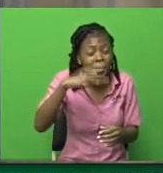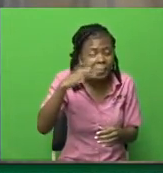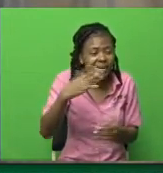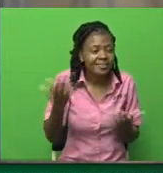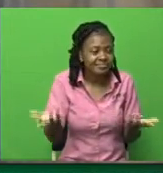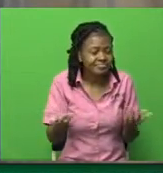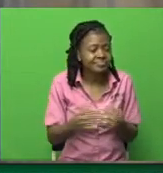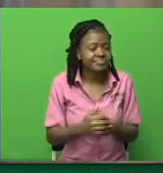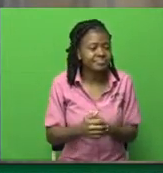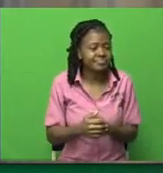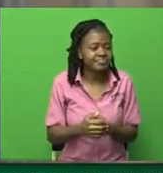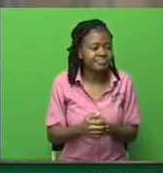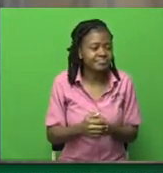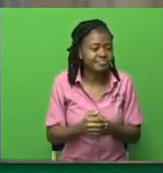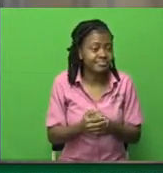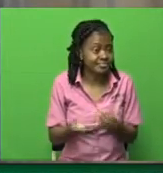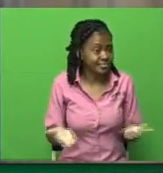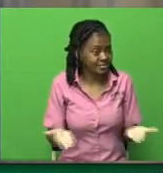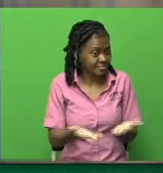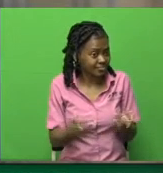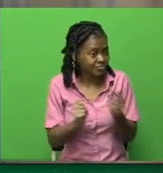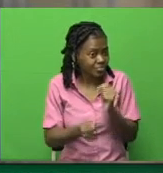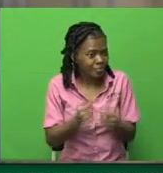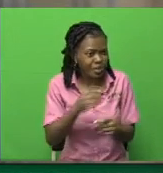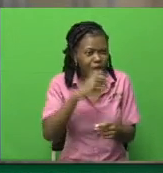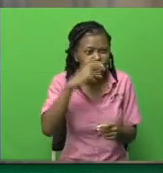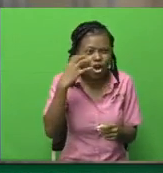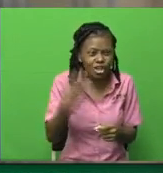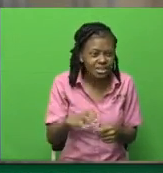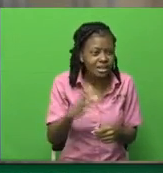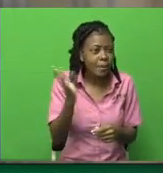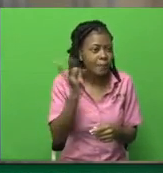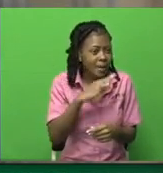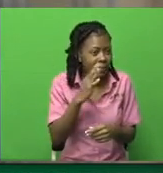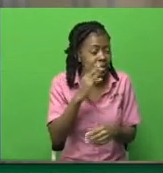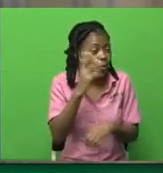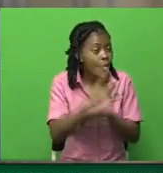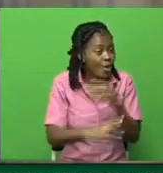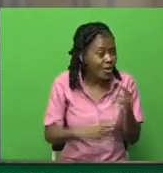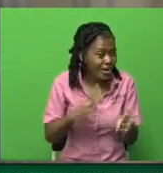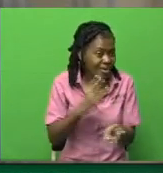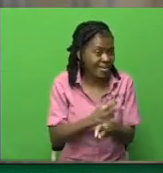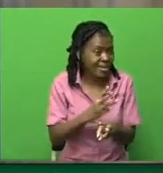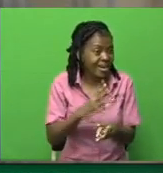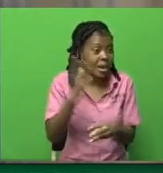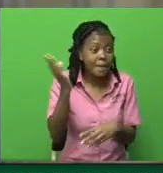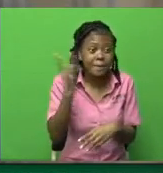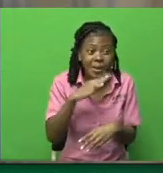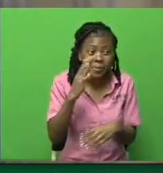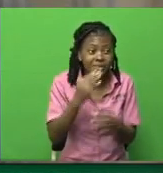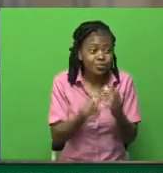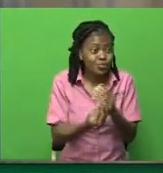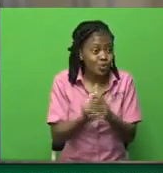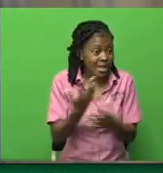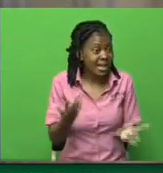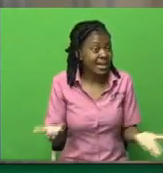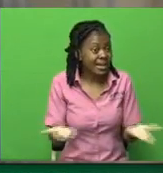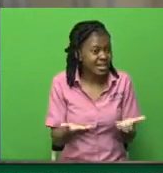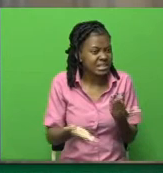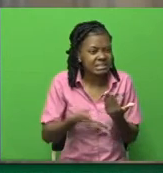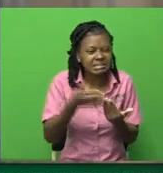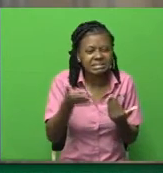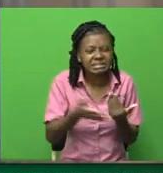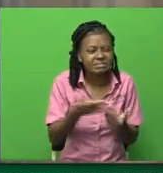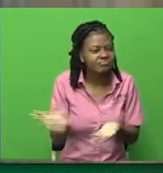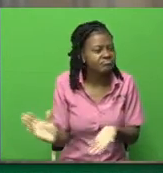have the Scorpion pepper is one of the hottest in the world I spoke about the fact that peppers and peppers that you can grow can be easily exported